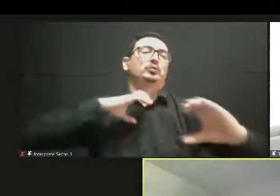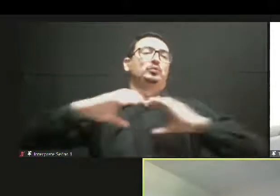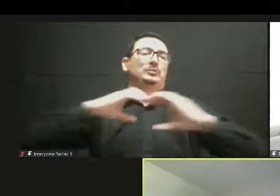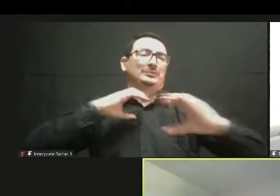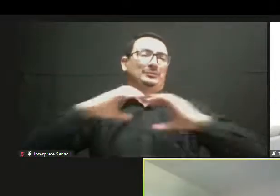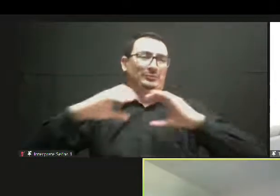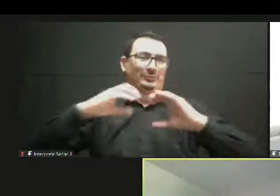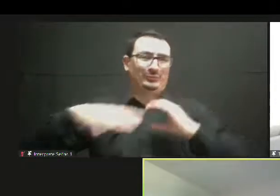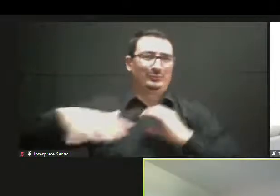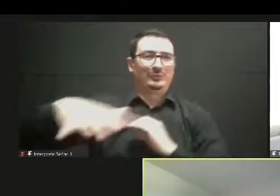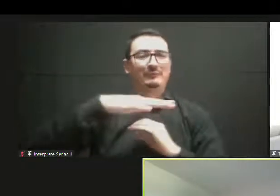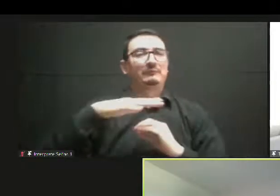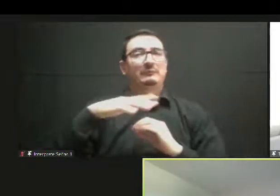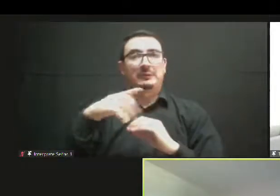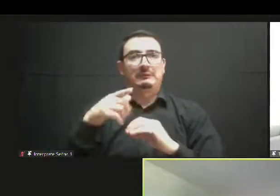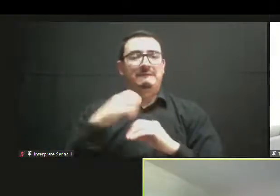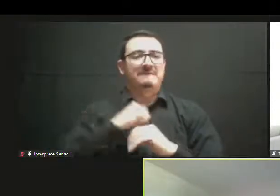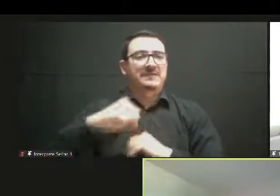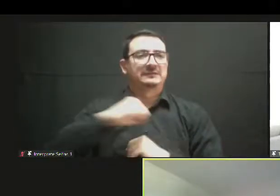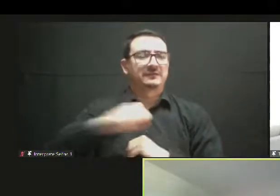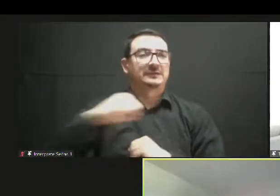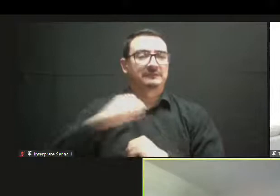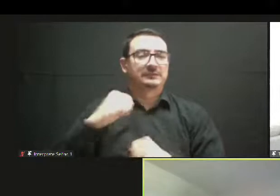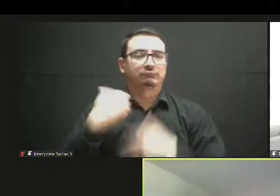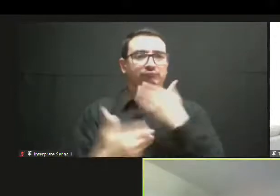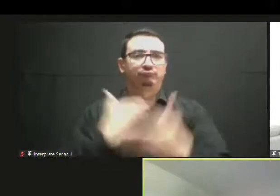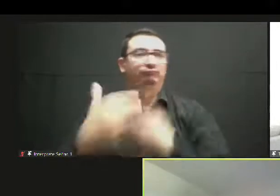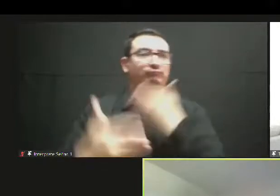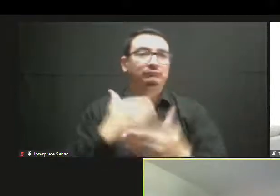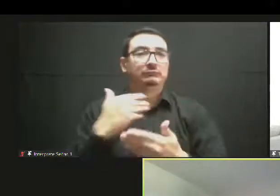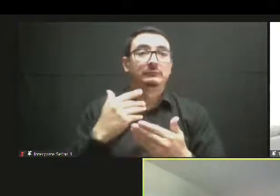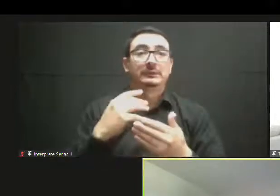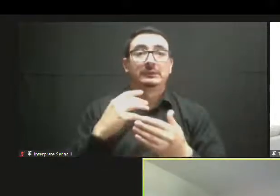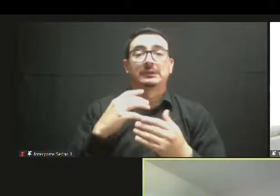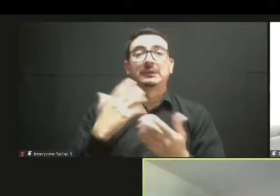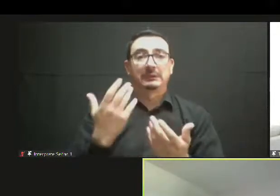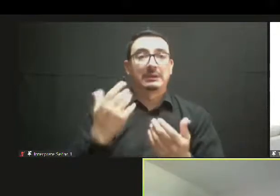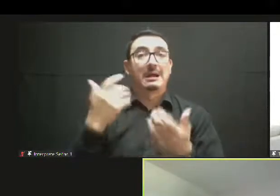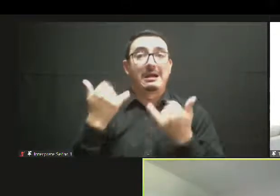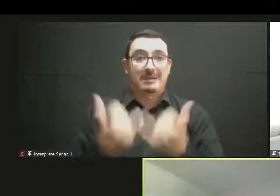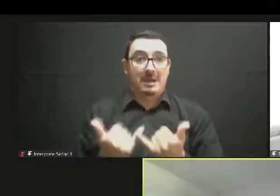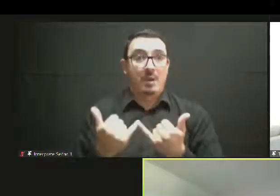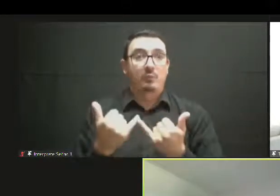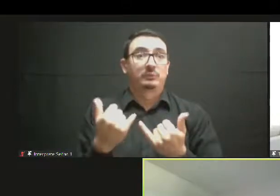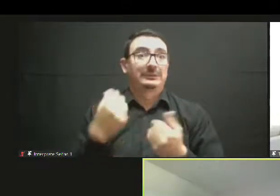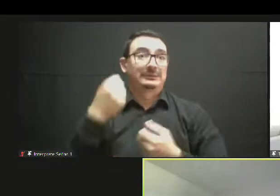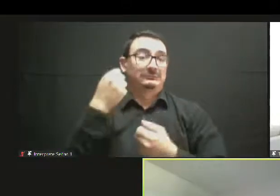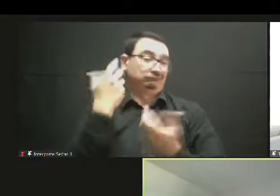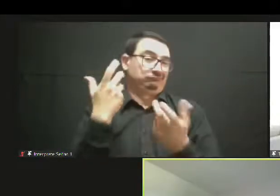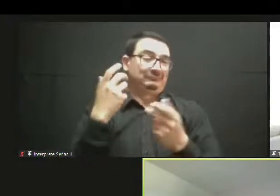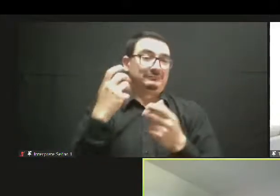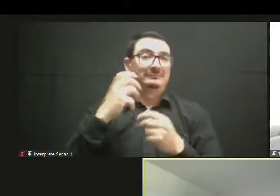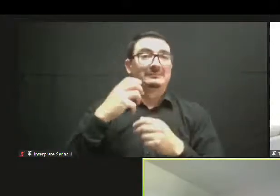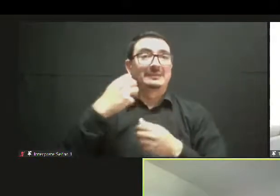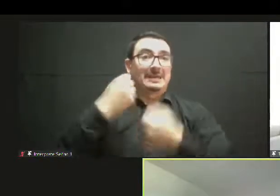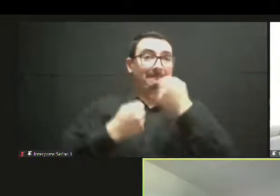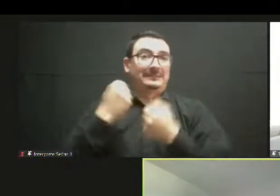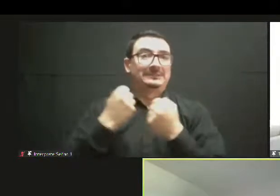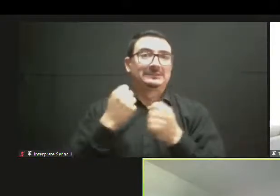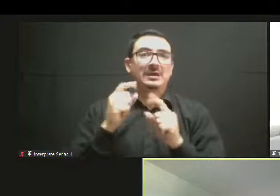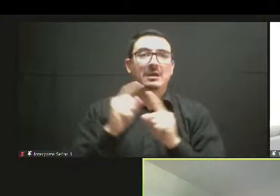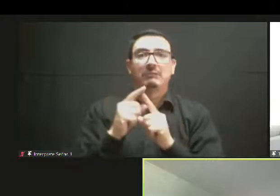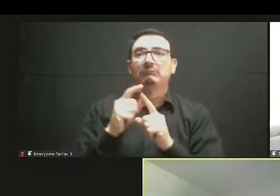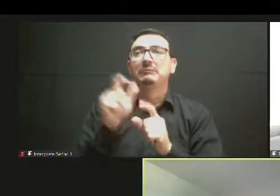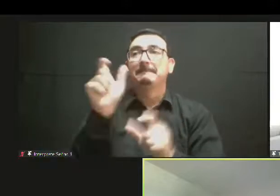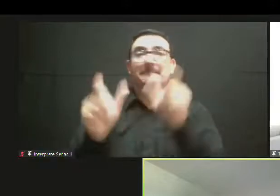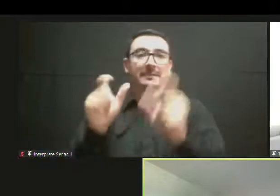because companies today are not just hiring, they are training, they are developing programs, they're doing a lot in